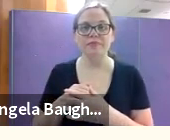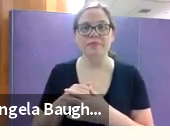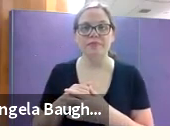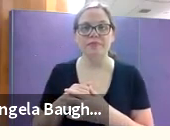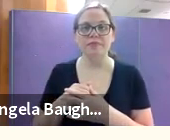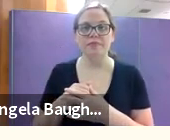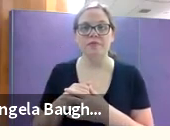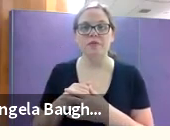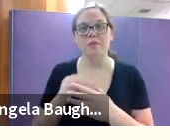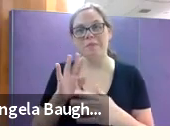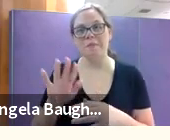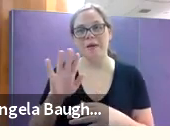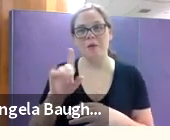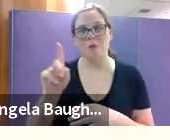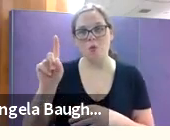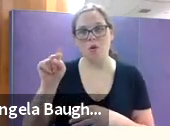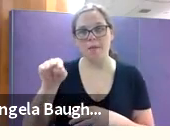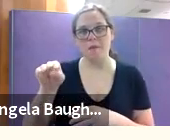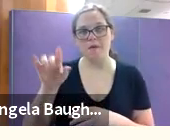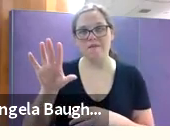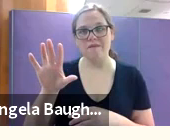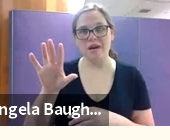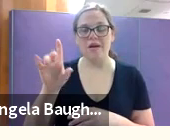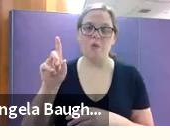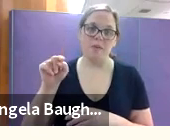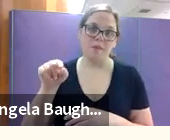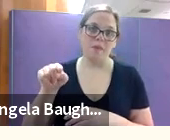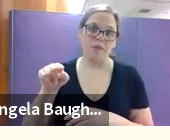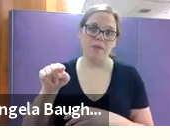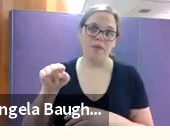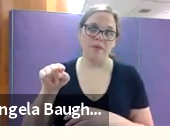did give out about 1.5, a little bit more than about